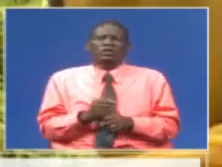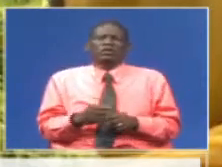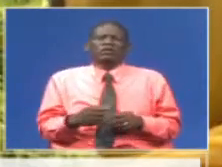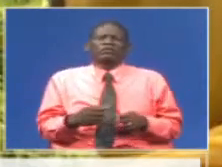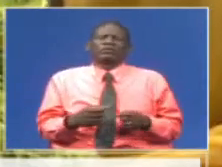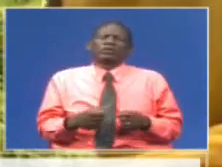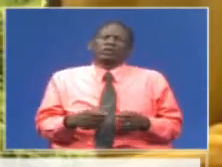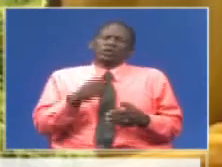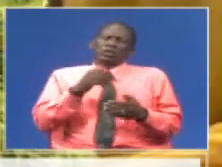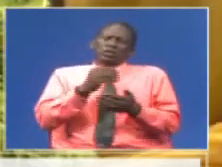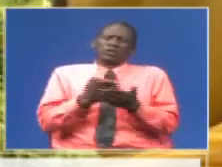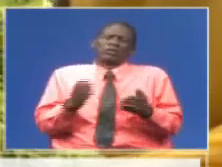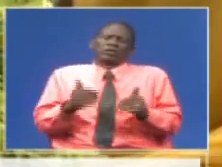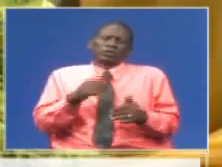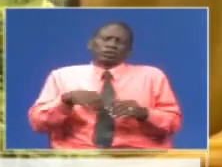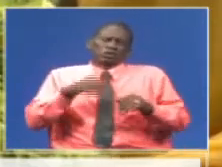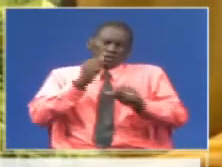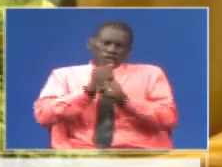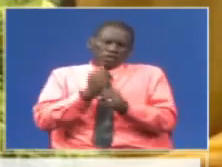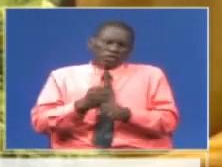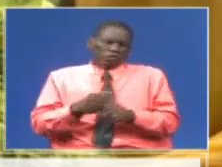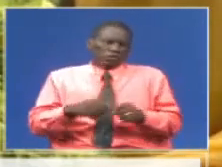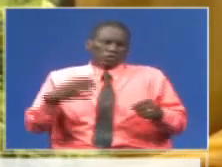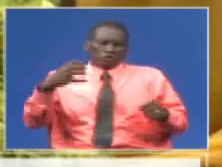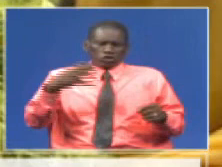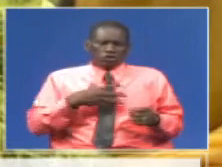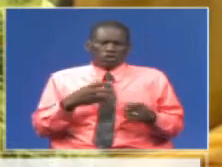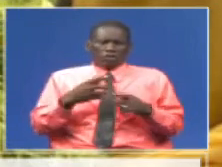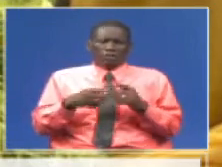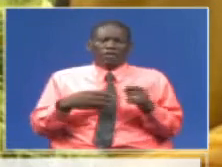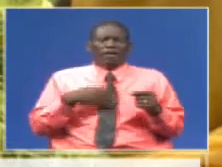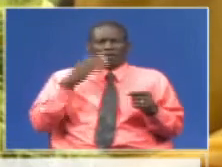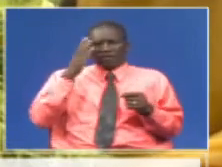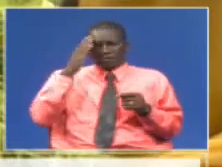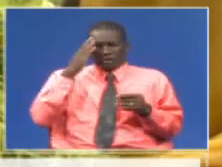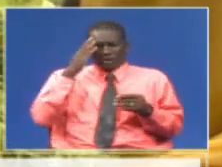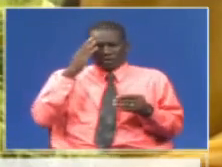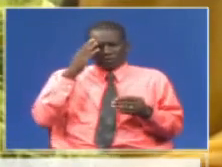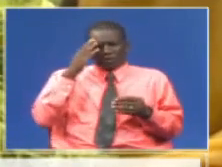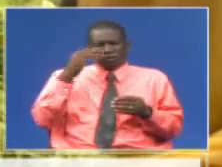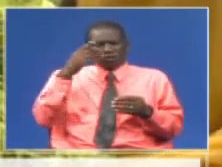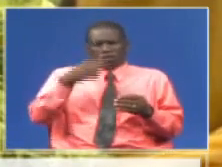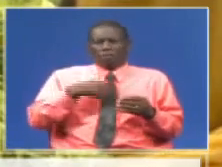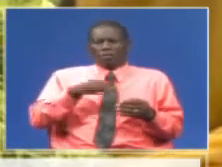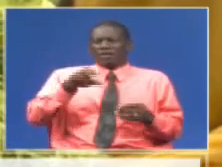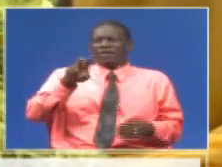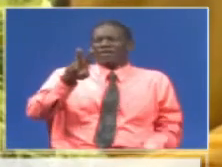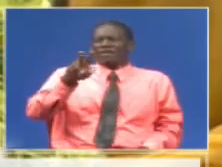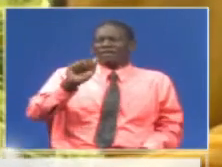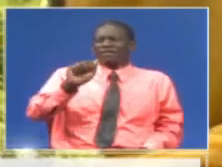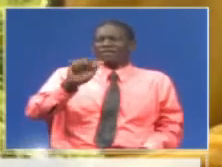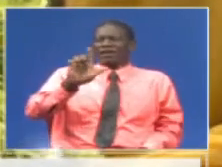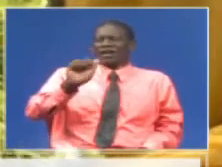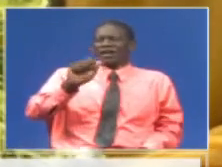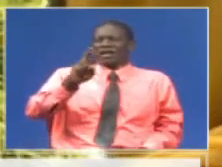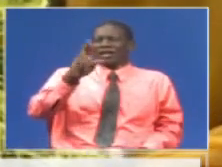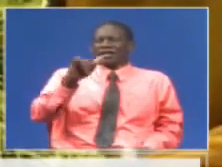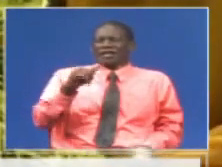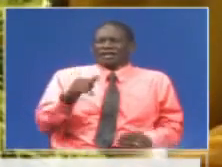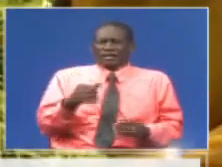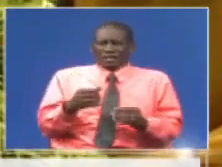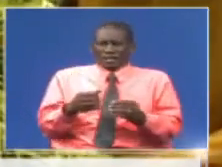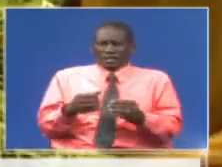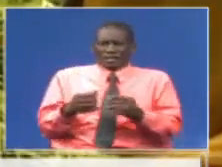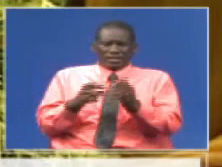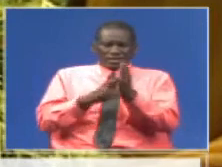it's sickening, honestly. But I think what for me Valerie represents is these extreme